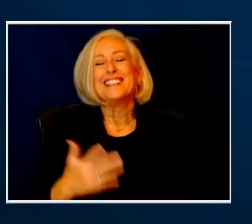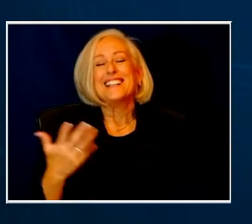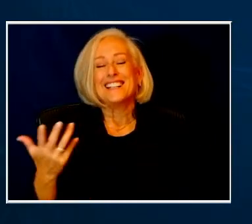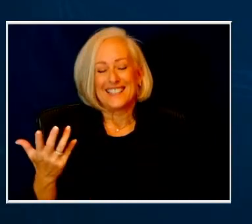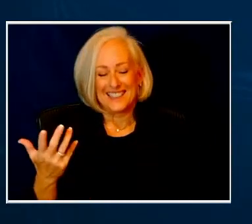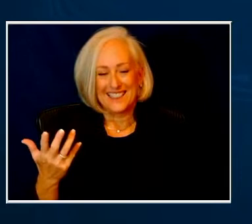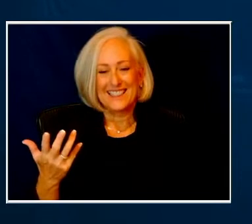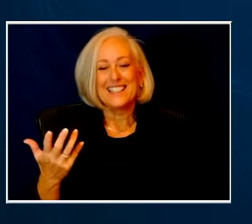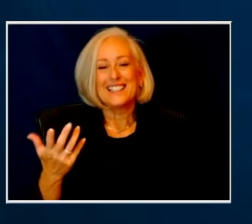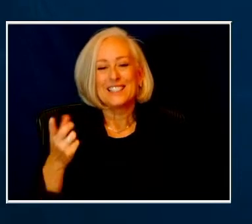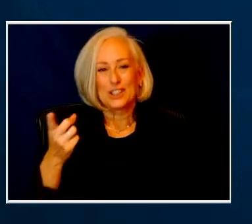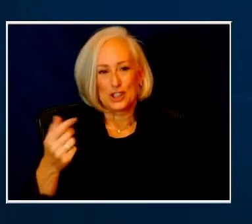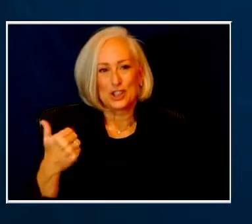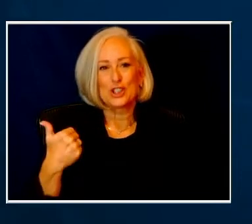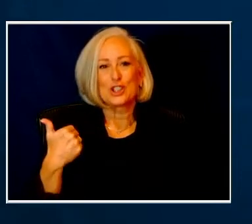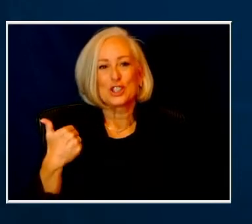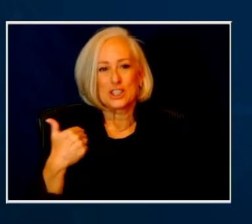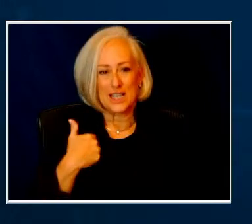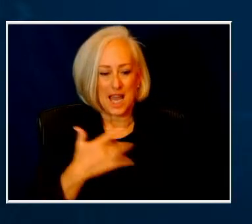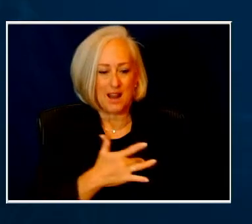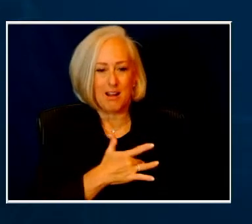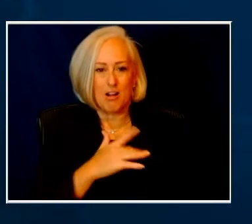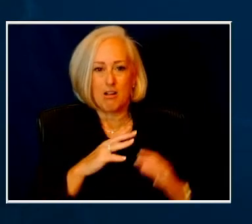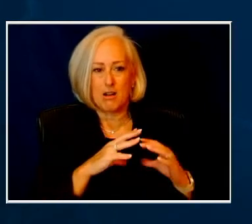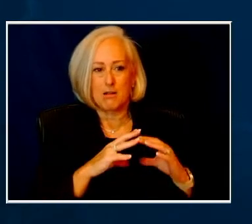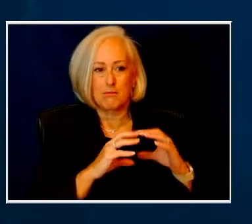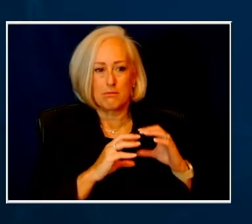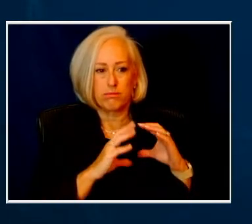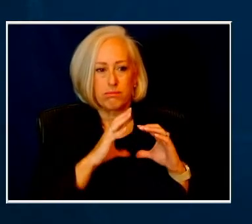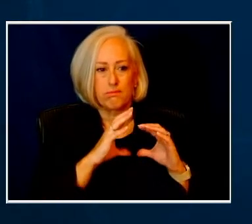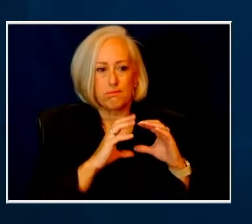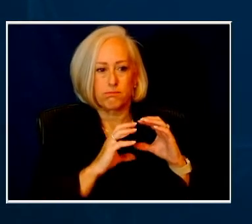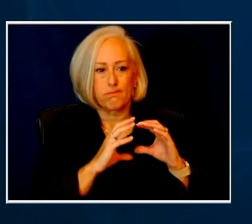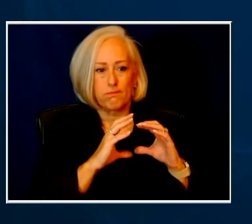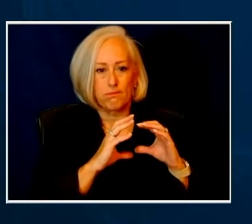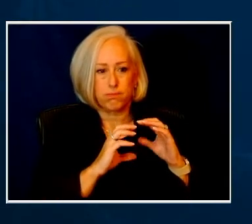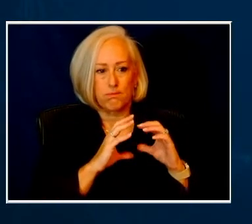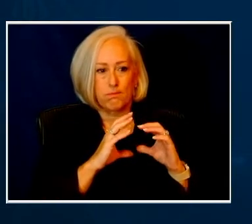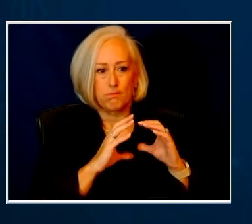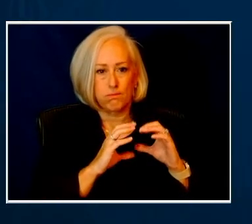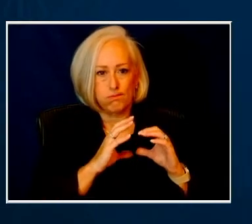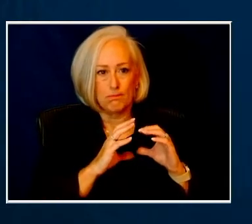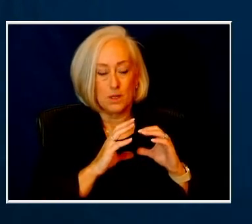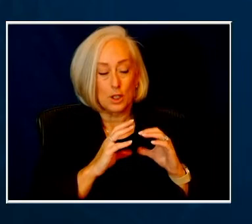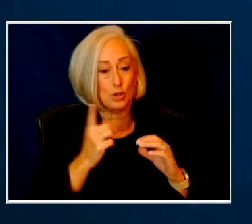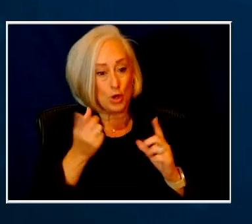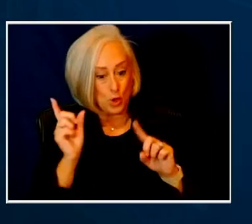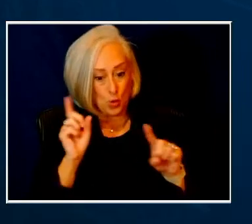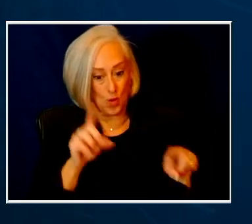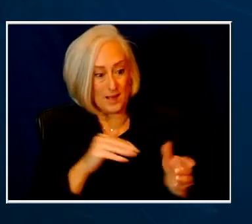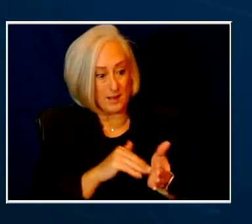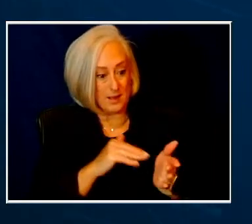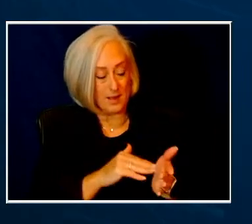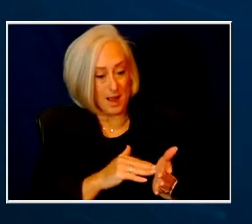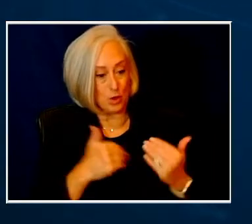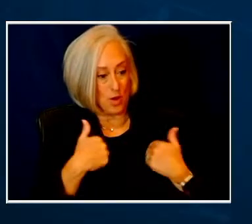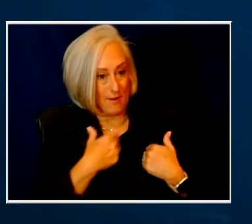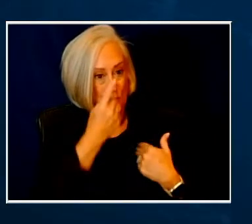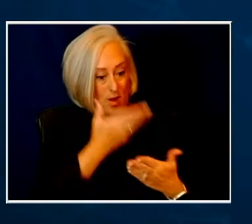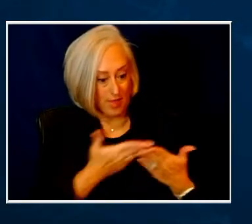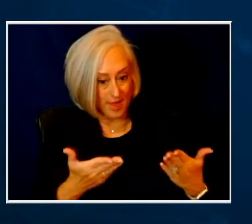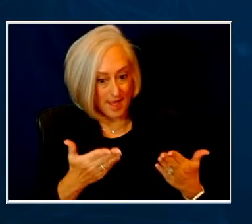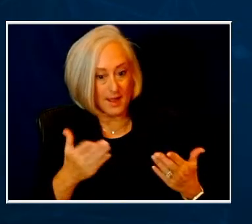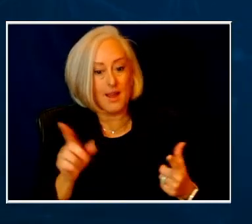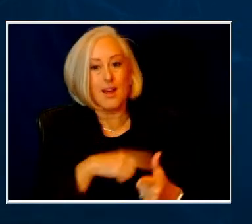but she had this heart murmur. You said you went in to think she had one thing, and they said, oh, by the way, did you know she had a heart murmur? I mean,